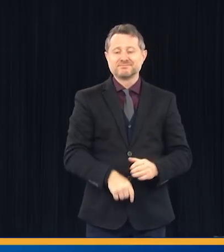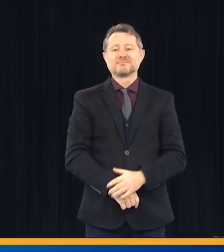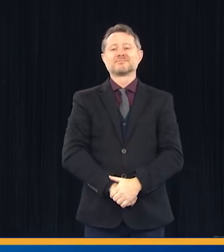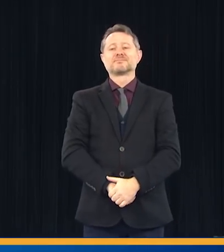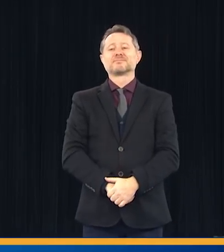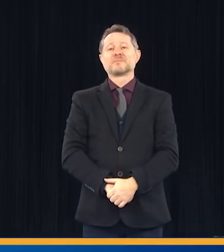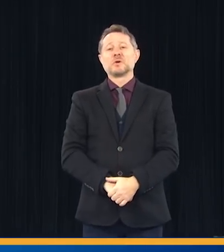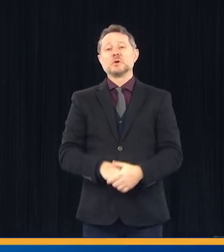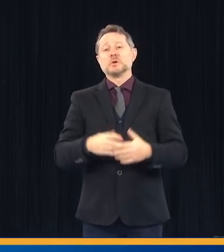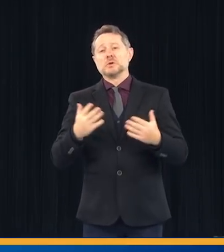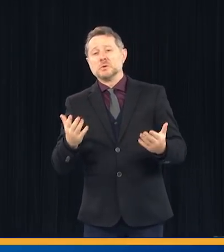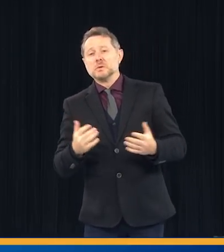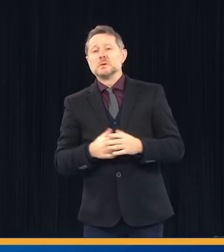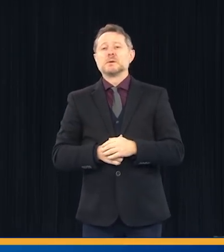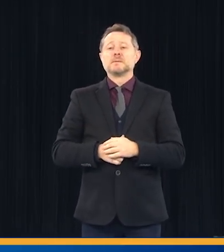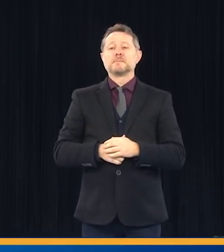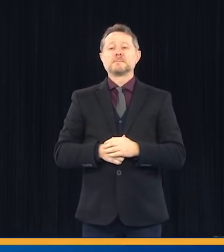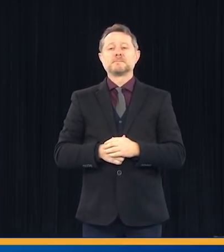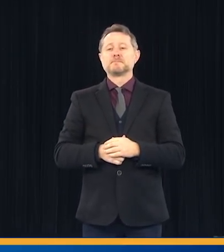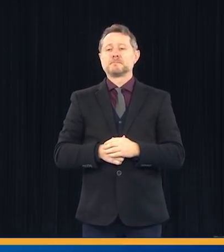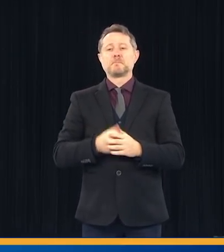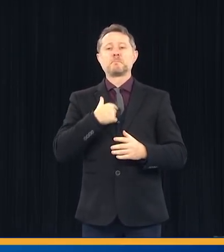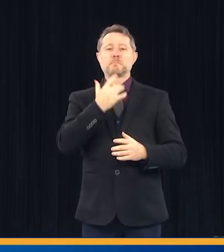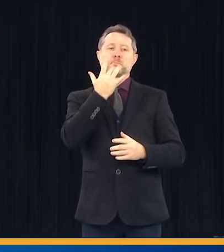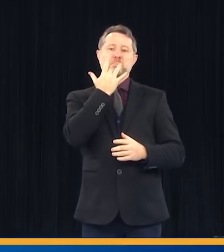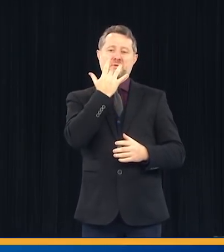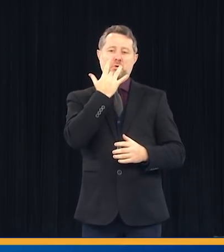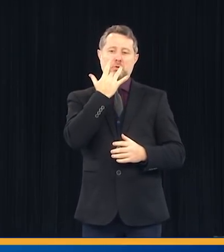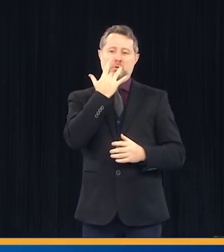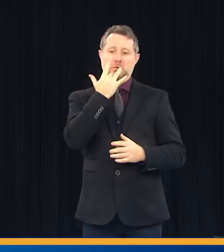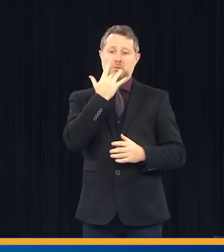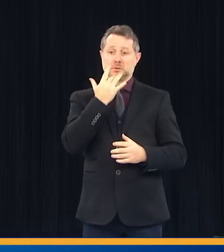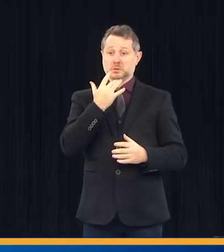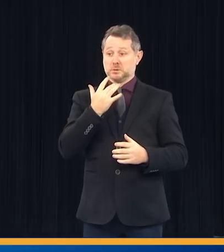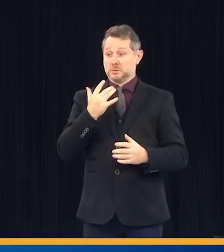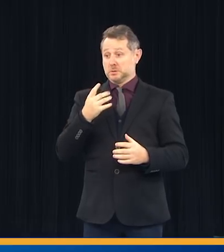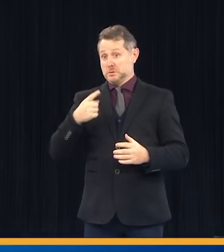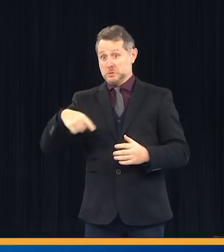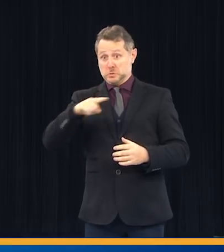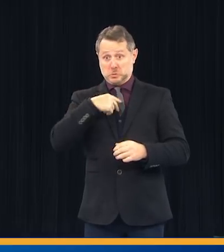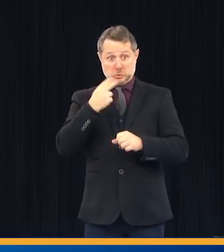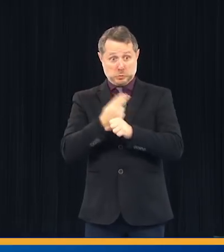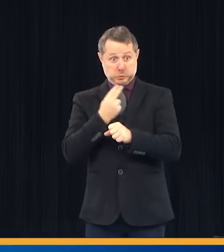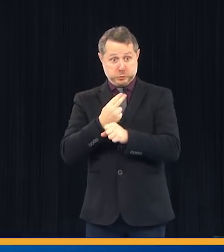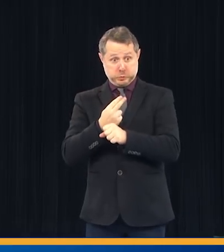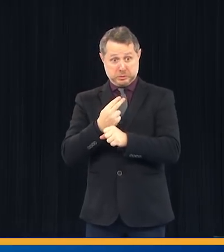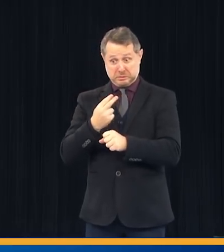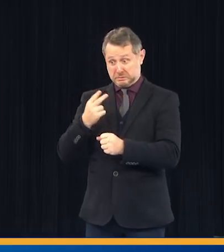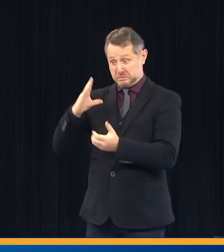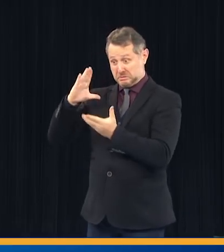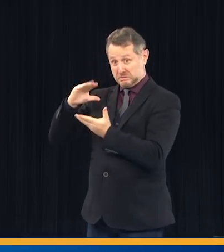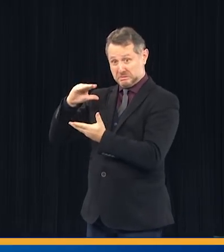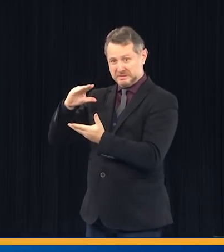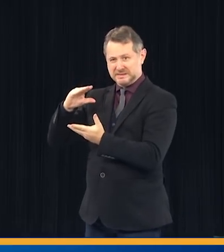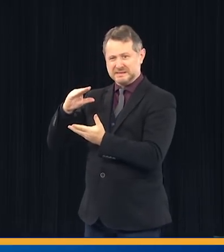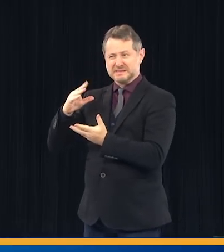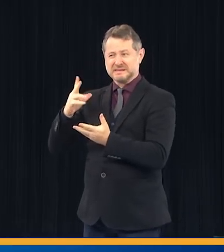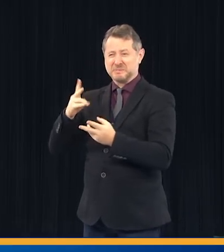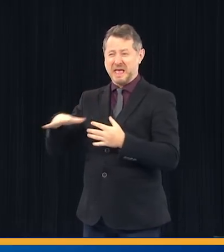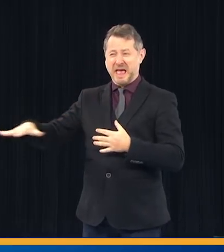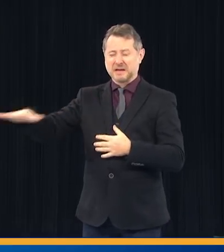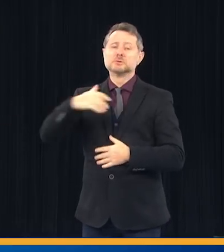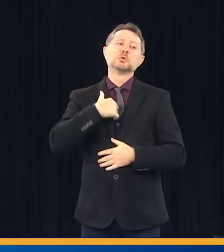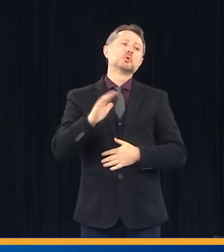is no thank you. If we have to turn to this device on any large-scale basis, that is